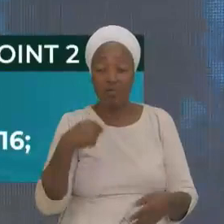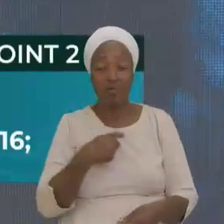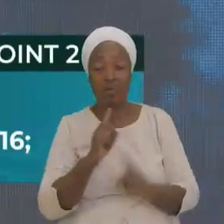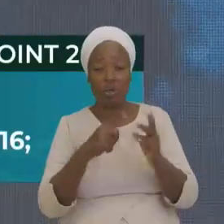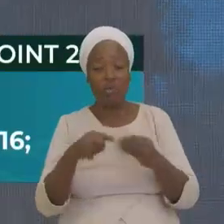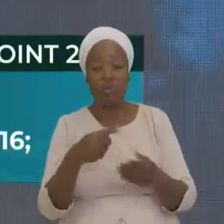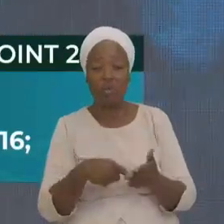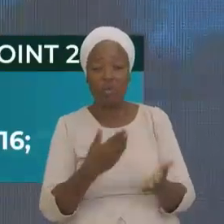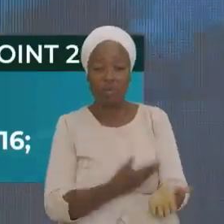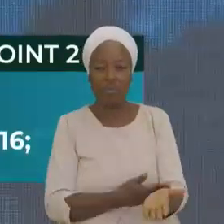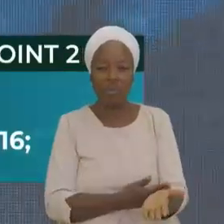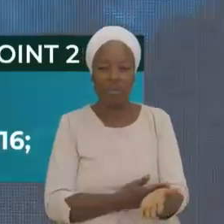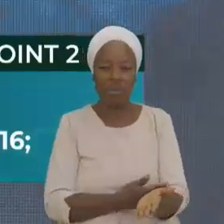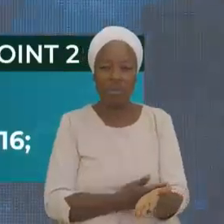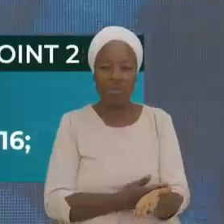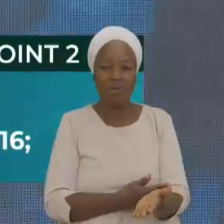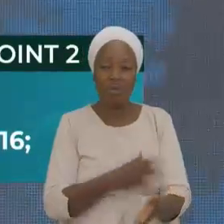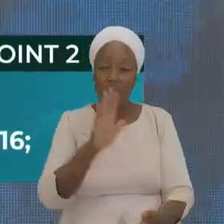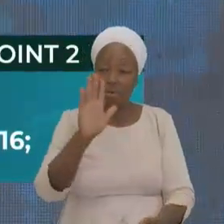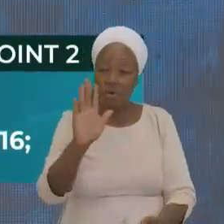Your own temple.